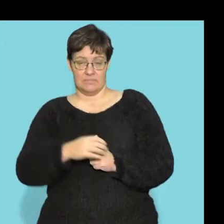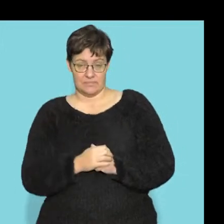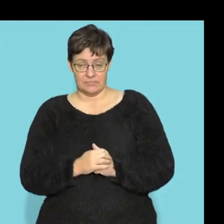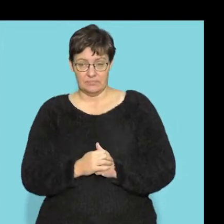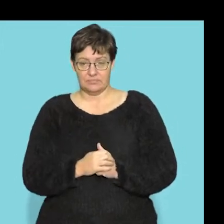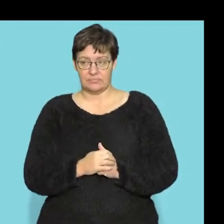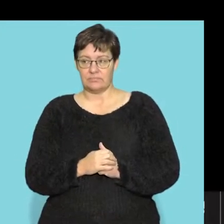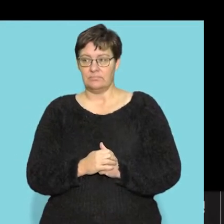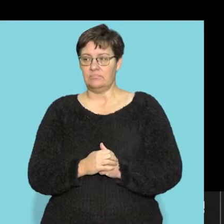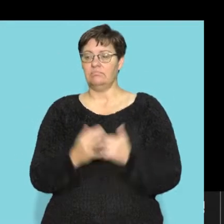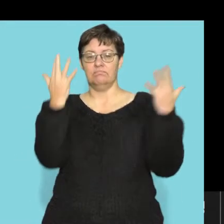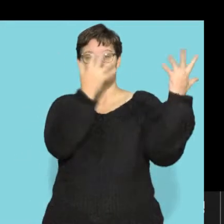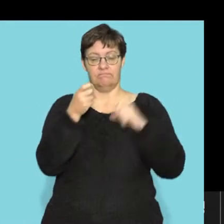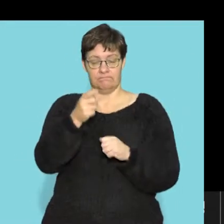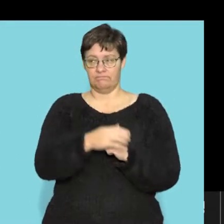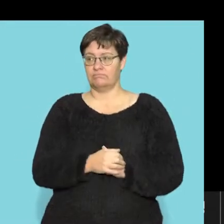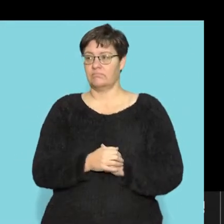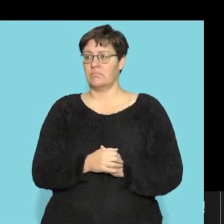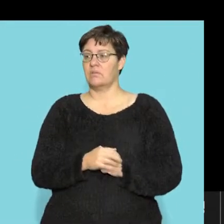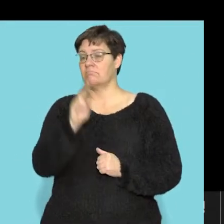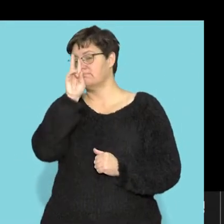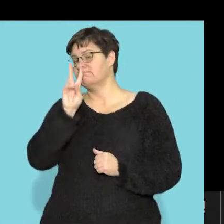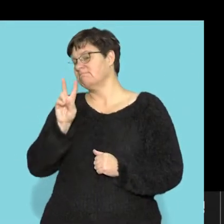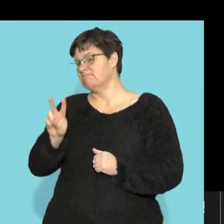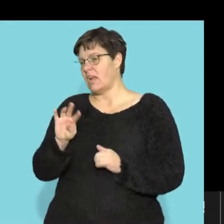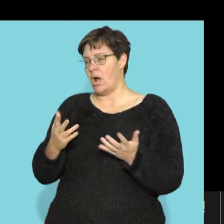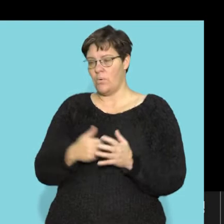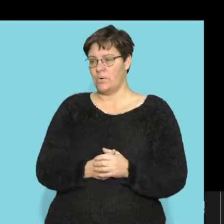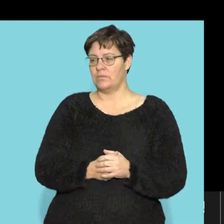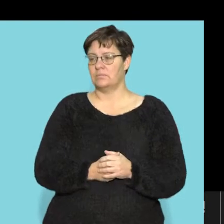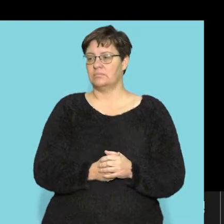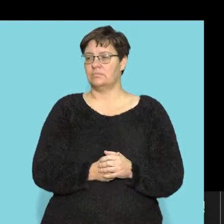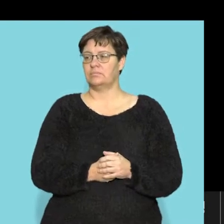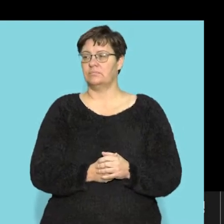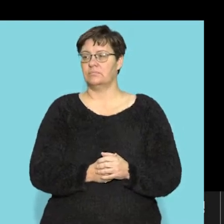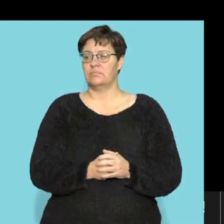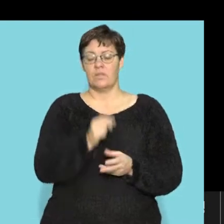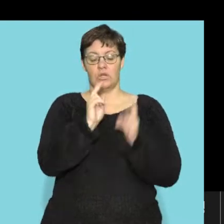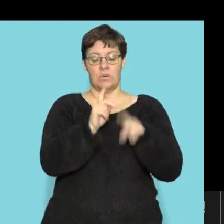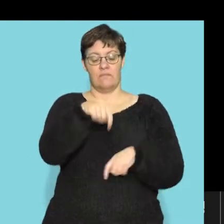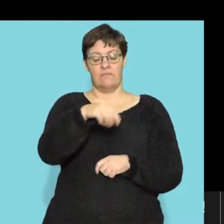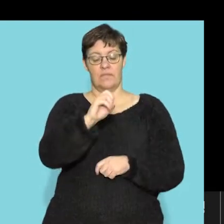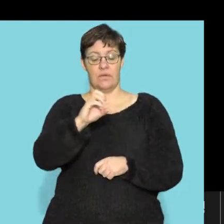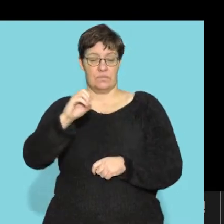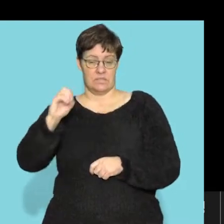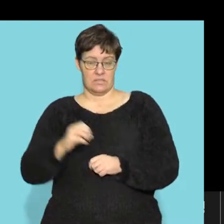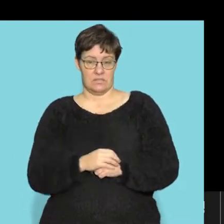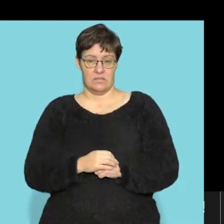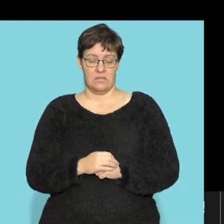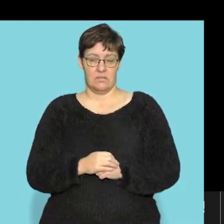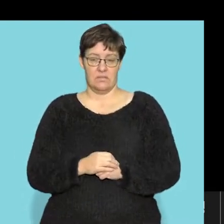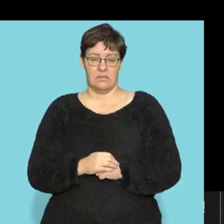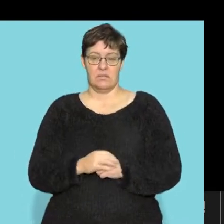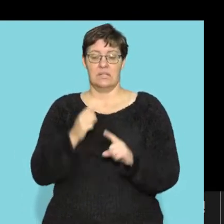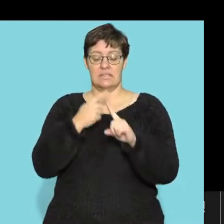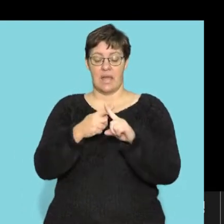1,350. Let's do the calculation so you can clearly see it. Here we go. So it's 12,000 times